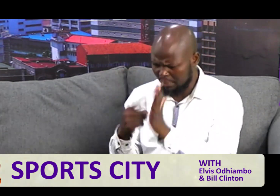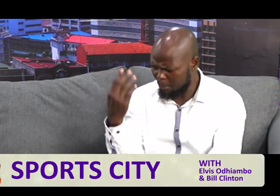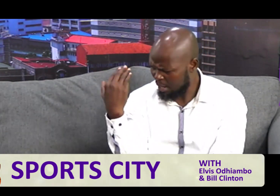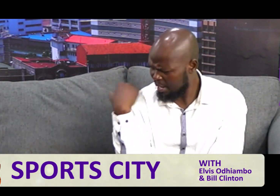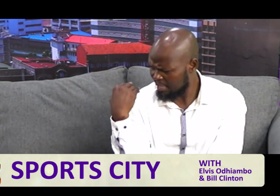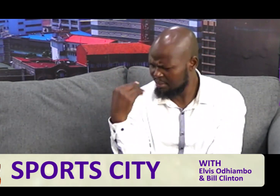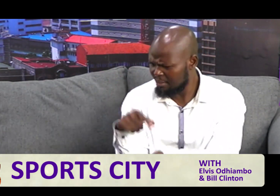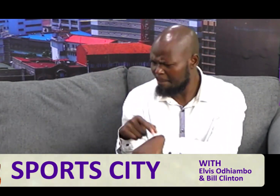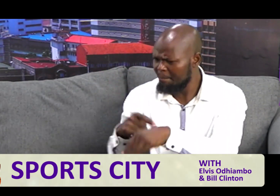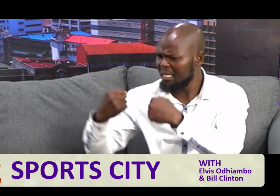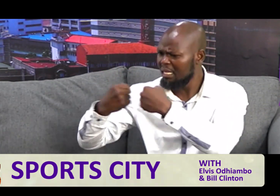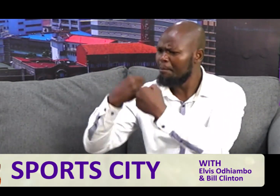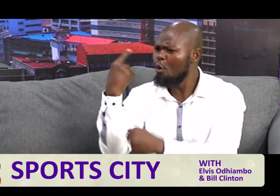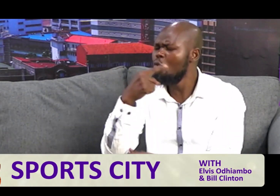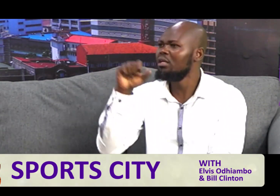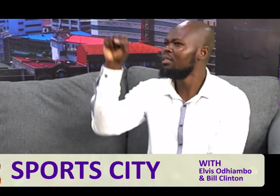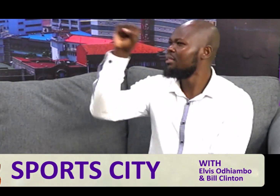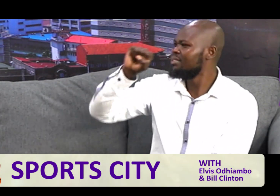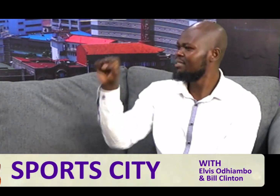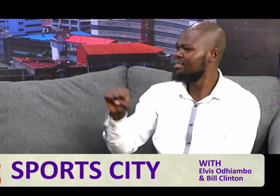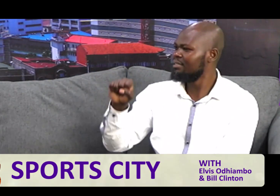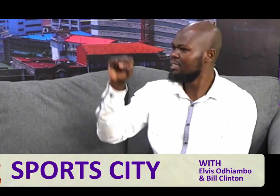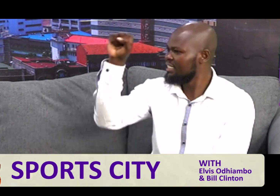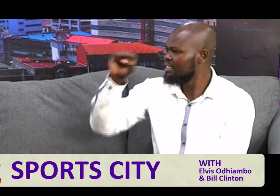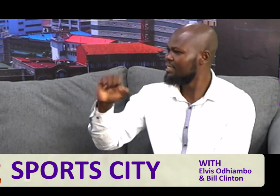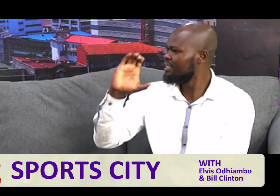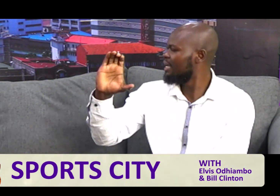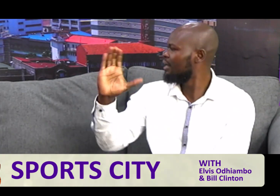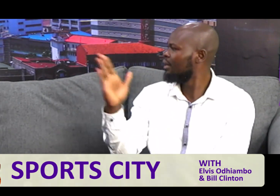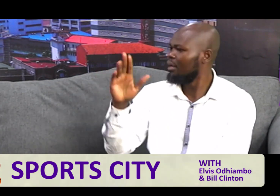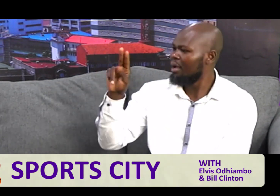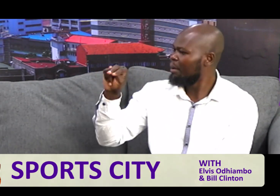but it was just a bad luck.